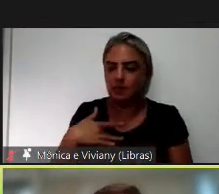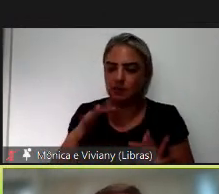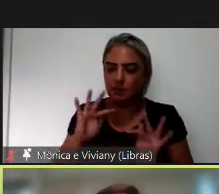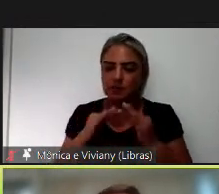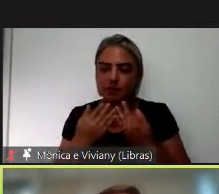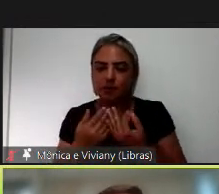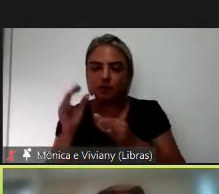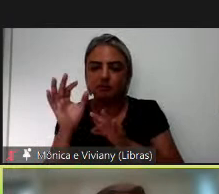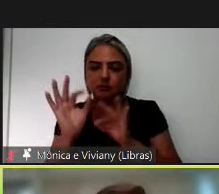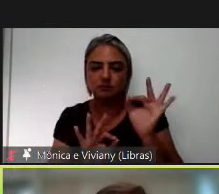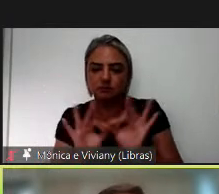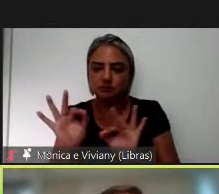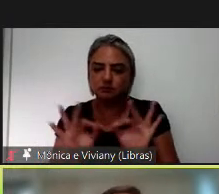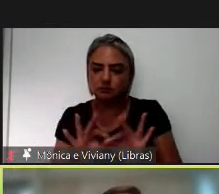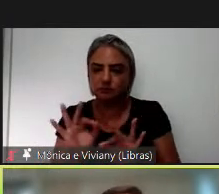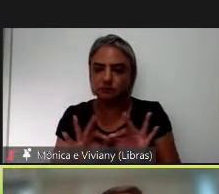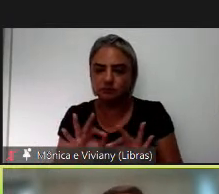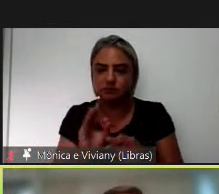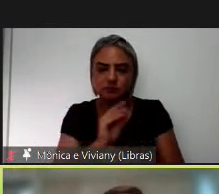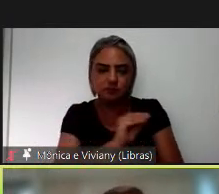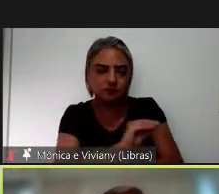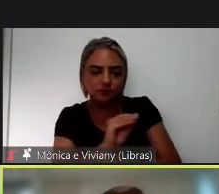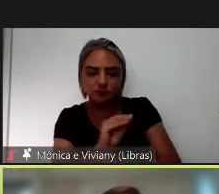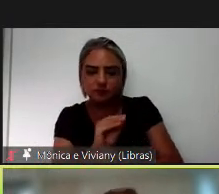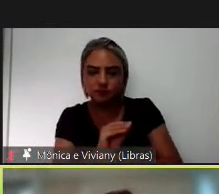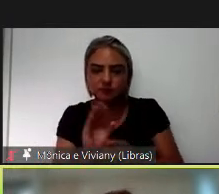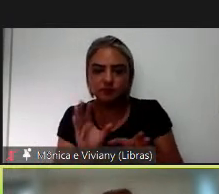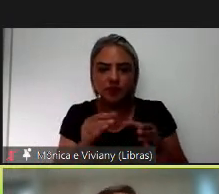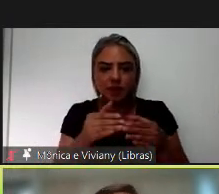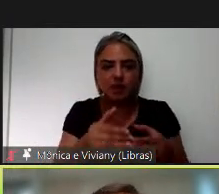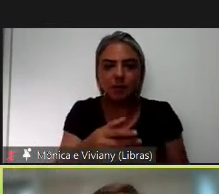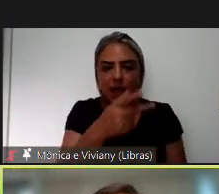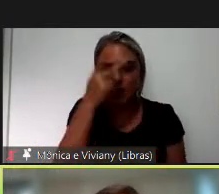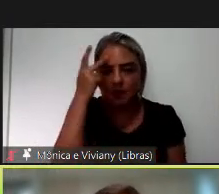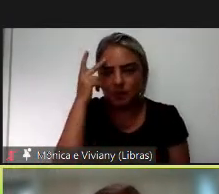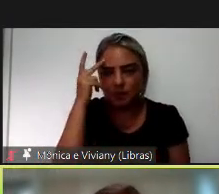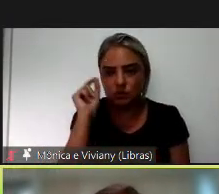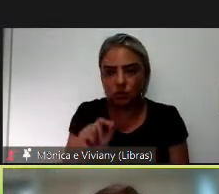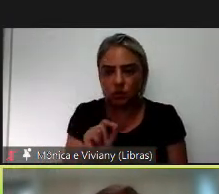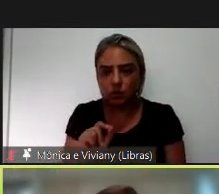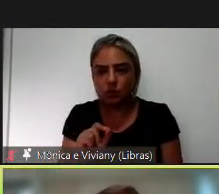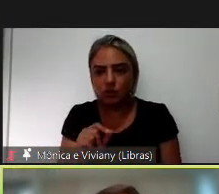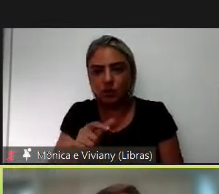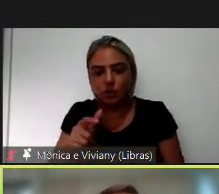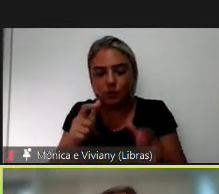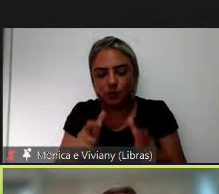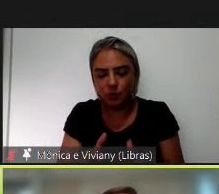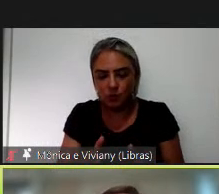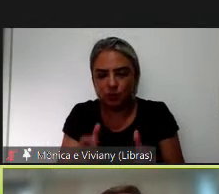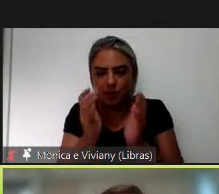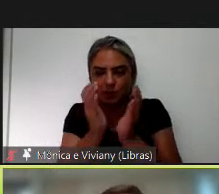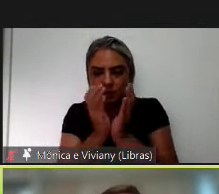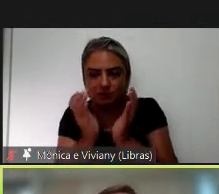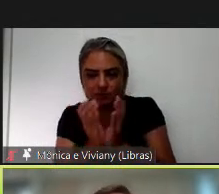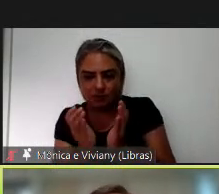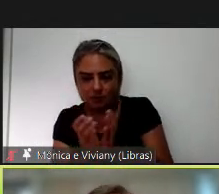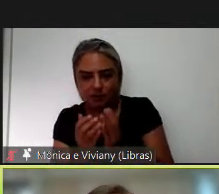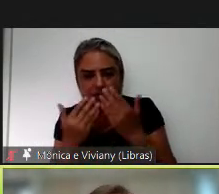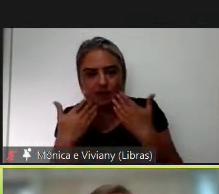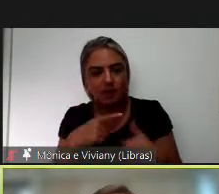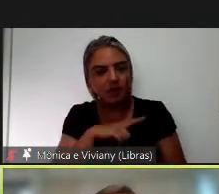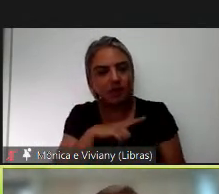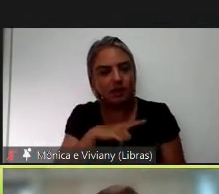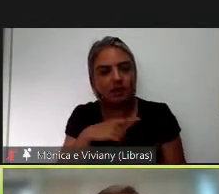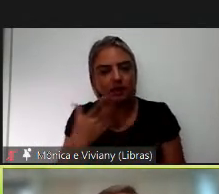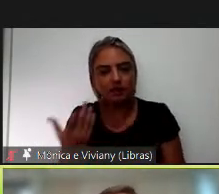47,000 teams to organize the care to this people that are in